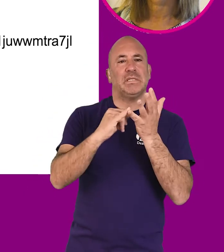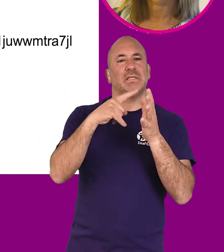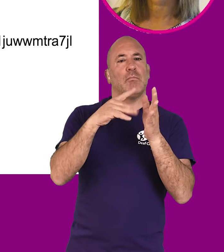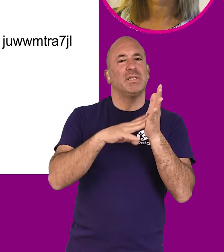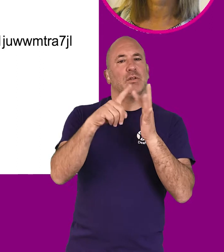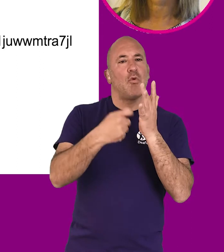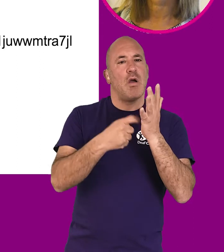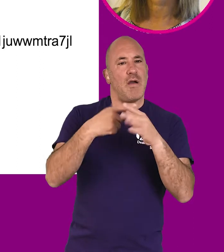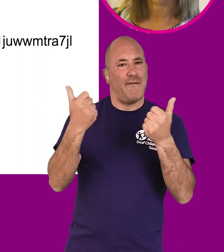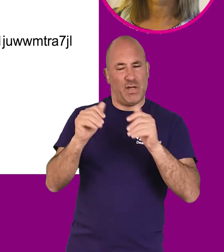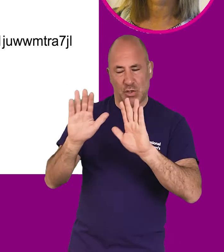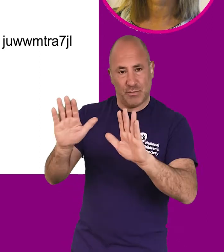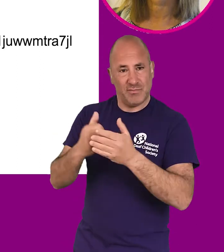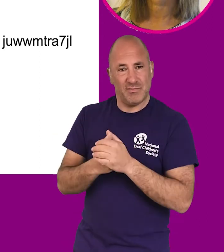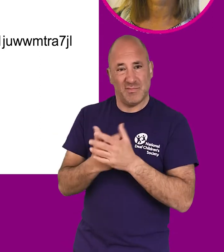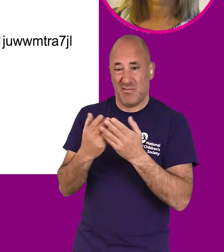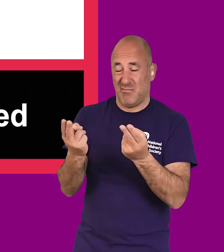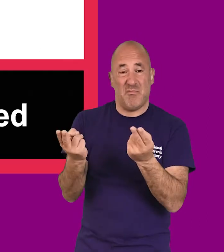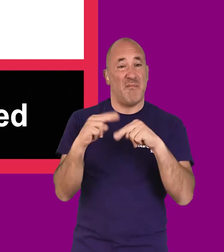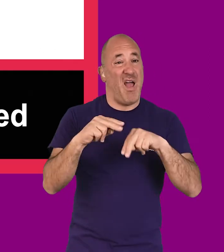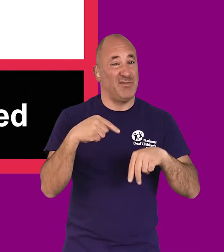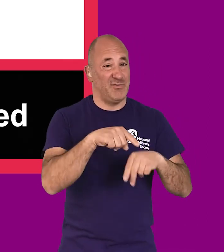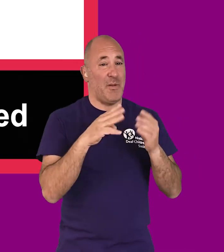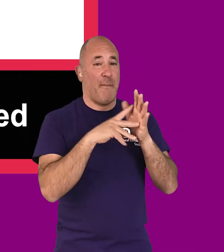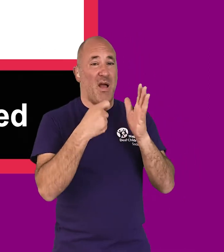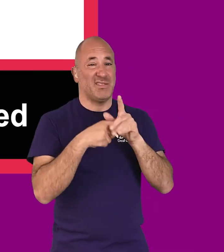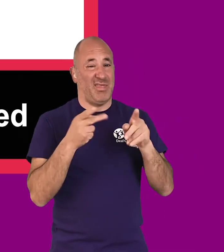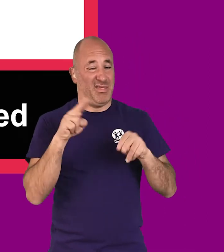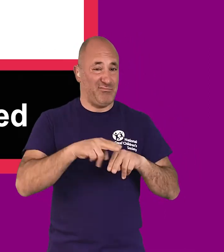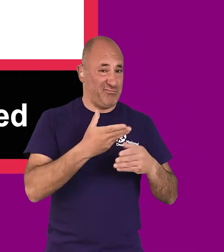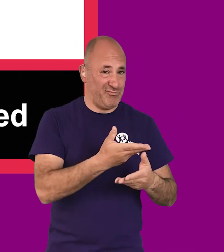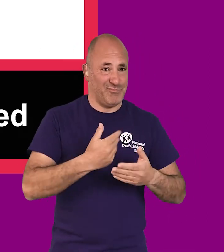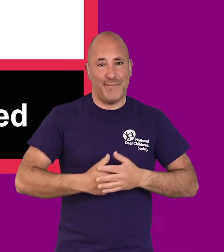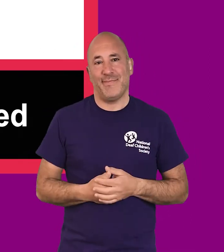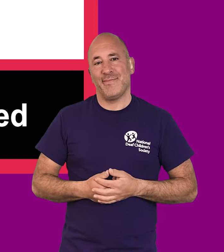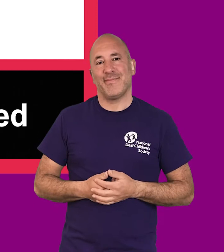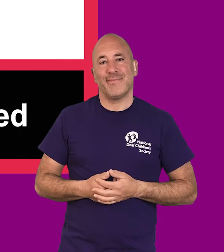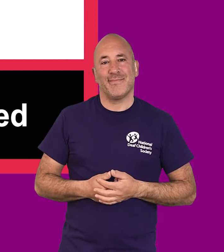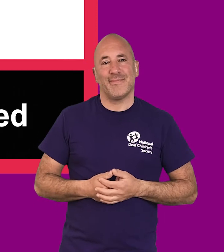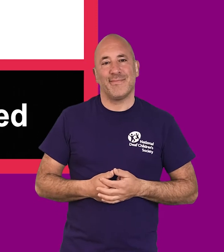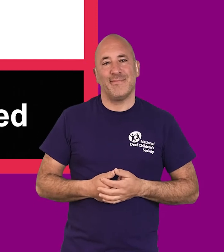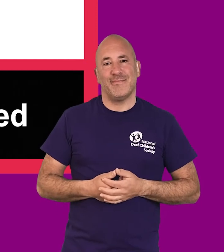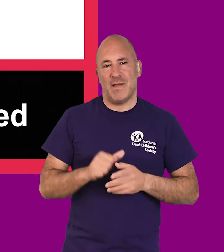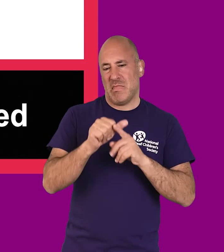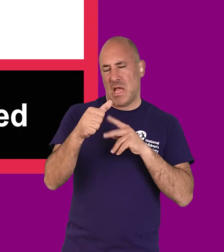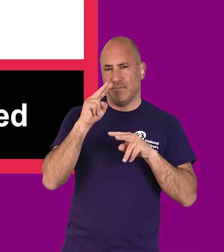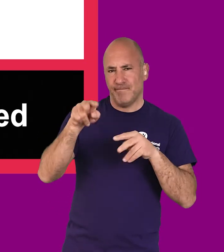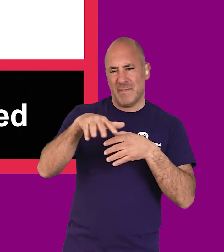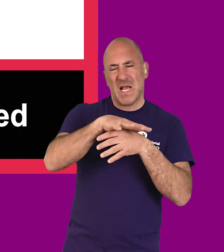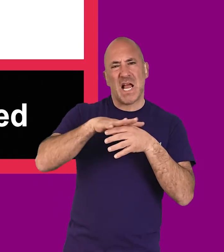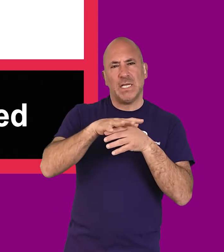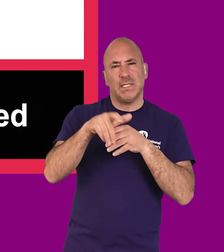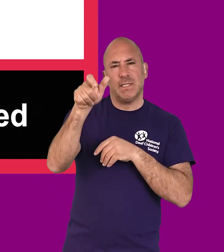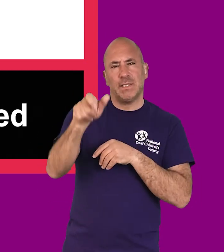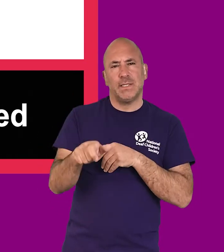Okay, thank you. I think we're done with Samira. Now back to me, and I'm